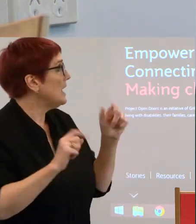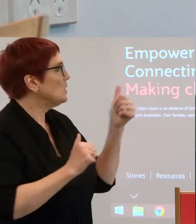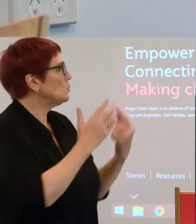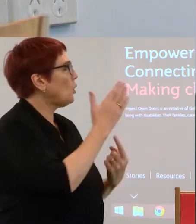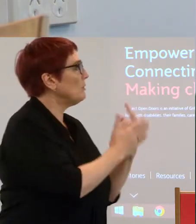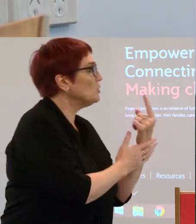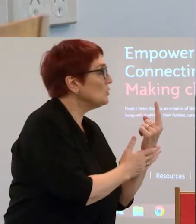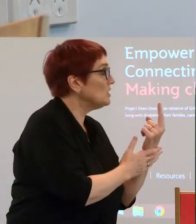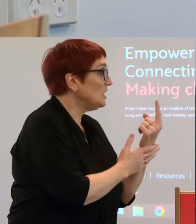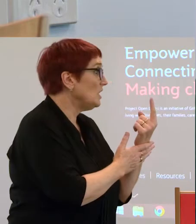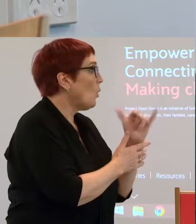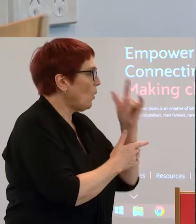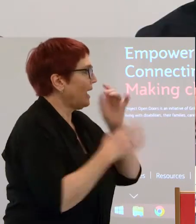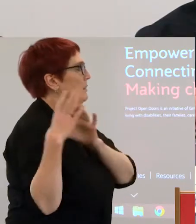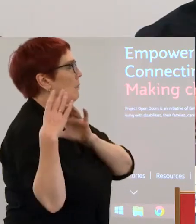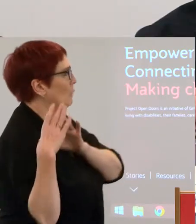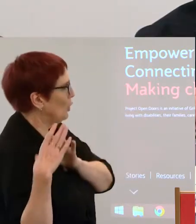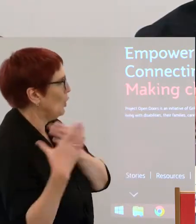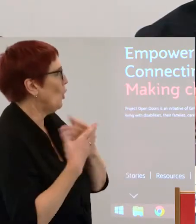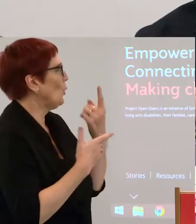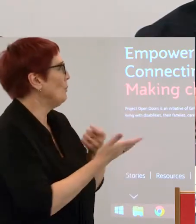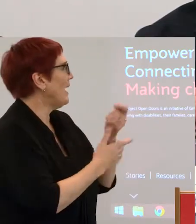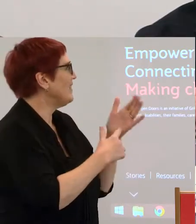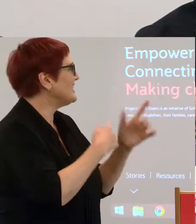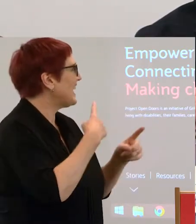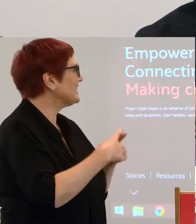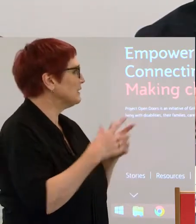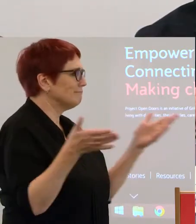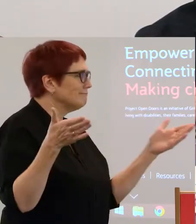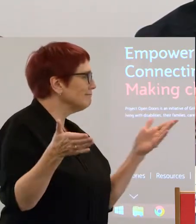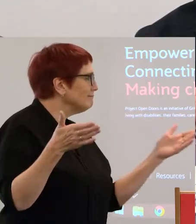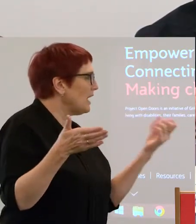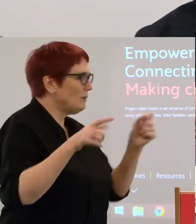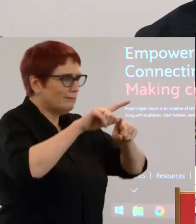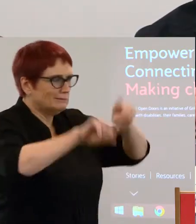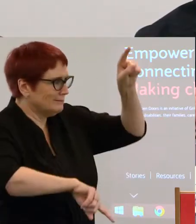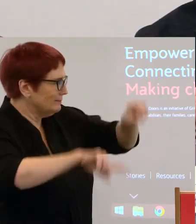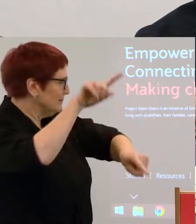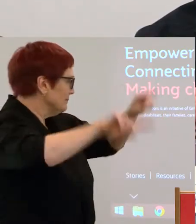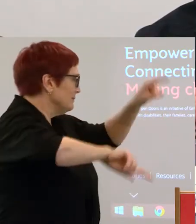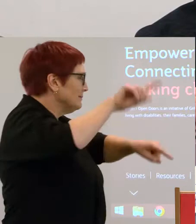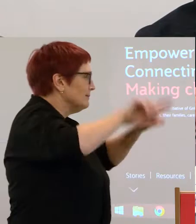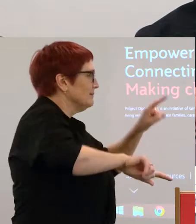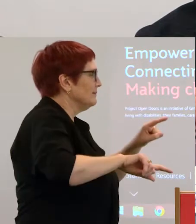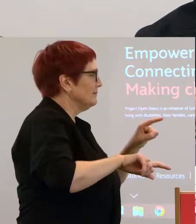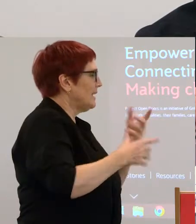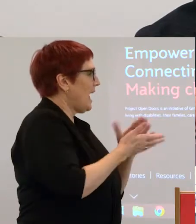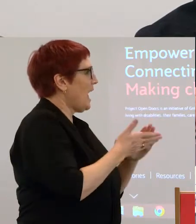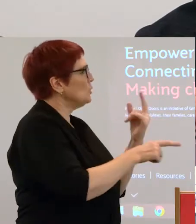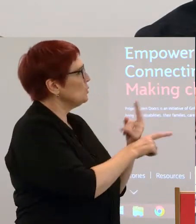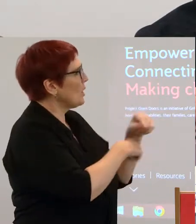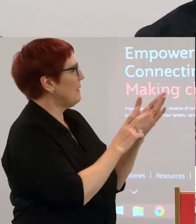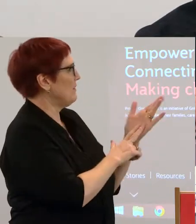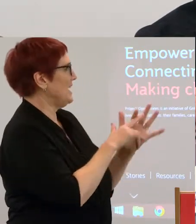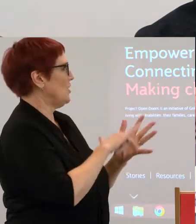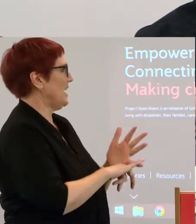a burden on taxpayers, and we see all a huge range of different ways that it can be presented through the media.